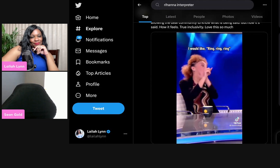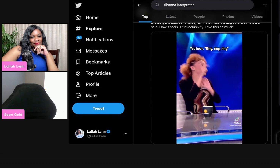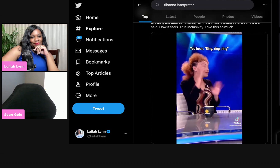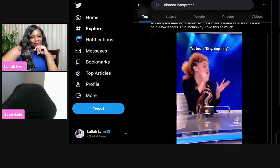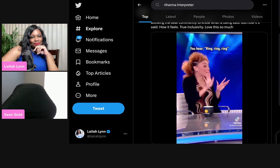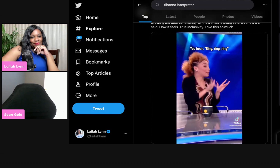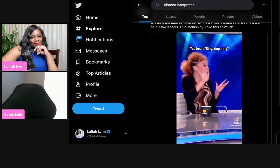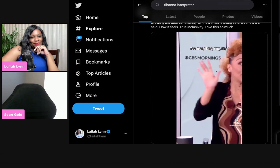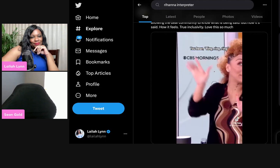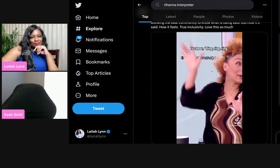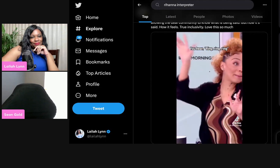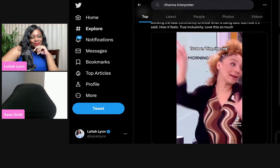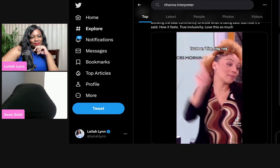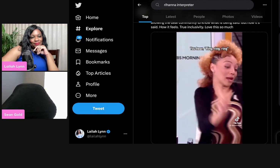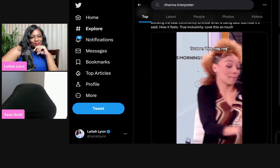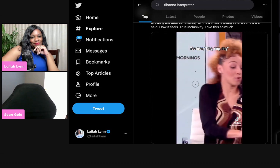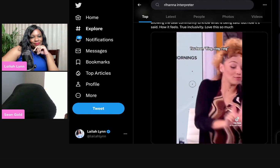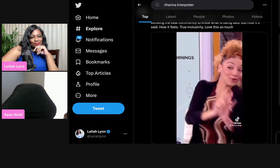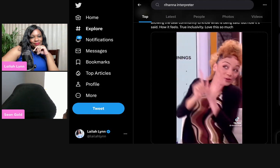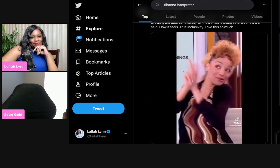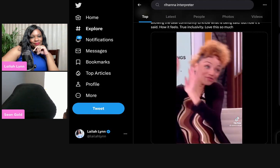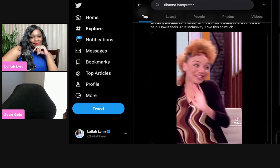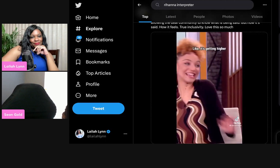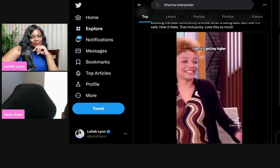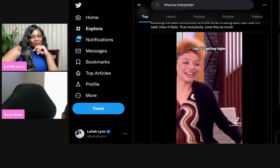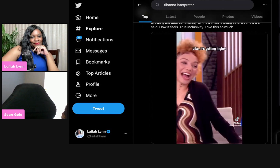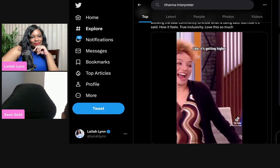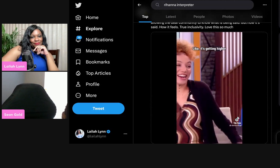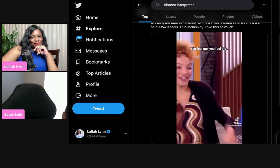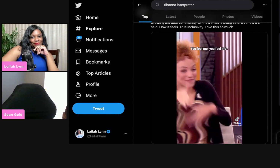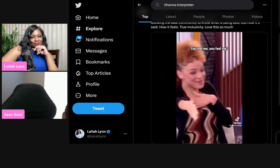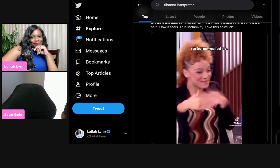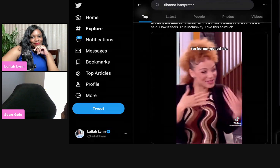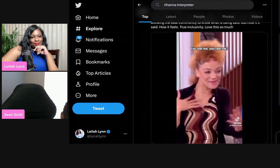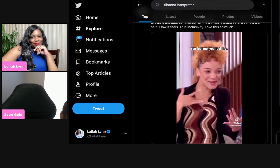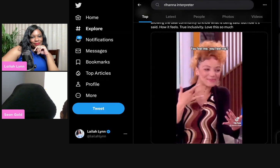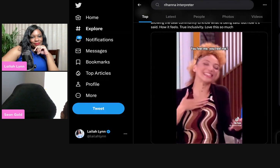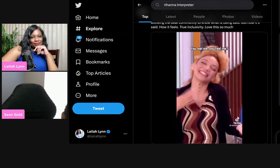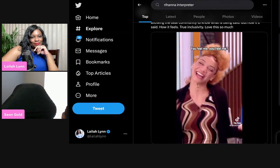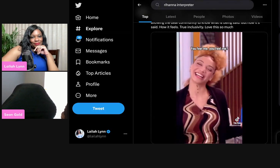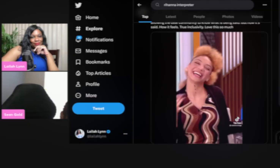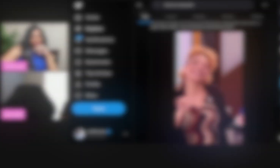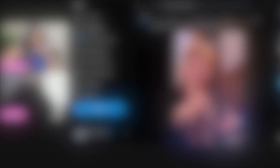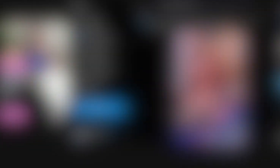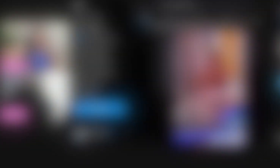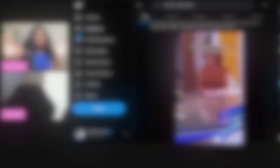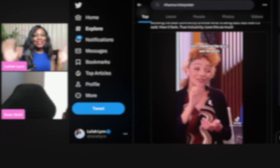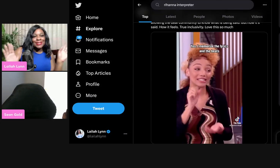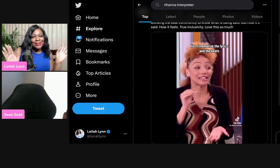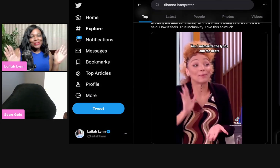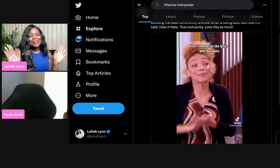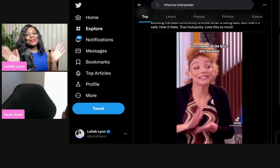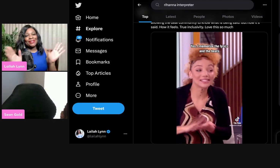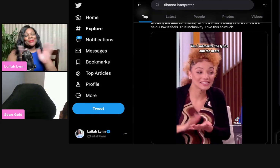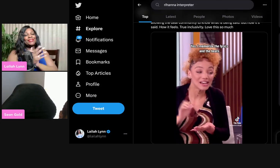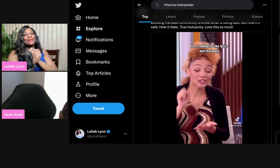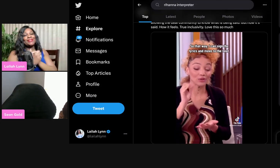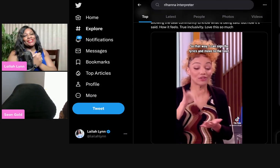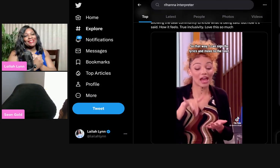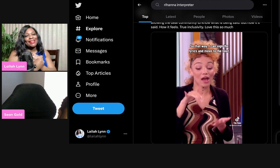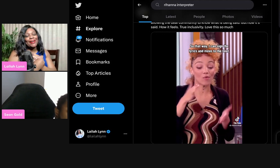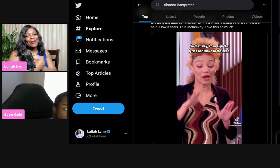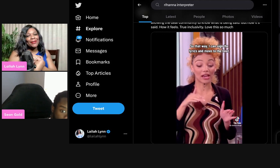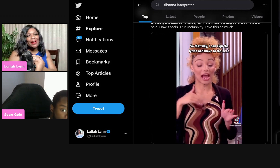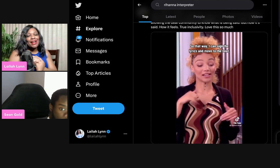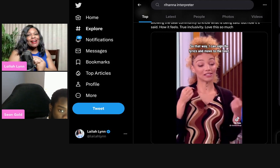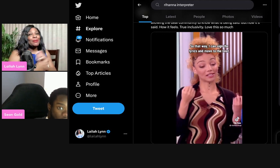ring, ring. You hear boom, boom, boom. I'm like, boom, boom, boom. Like, it's getting higher. You feel me? You feel me? Like, yes. She did go so good. It was so good to